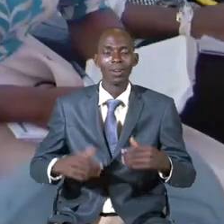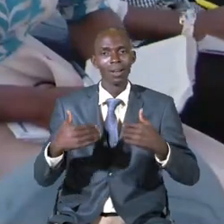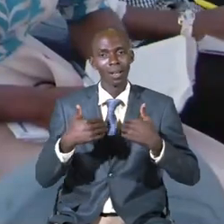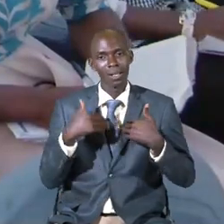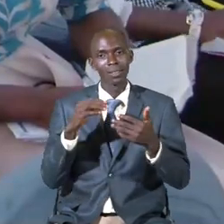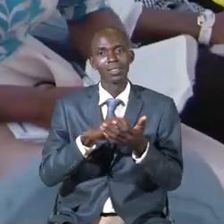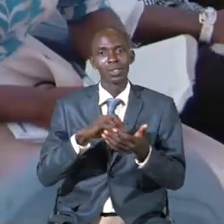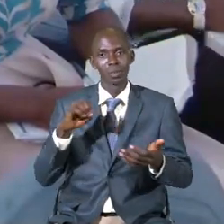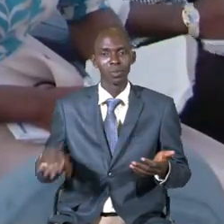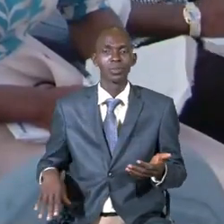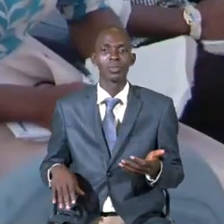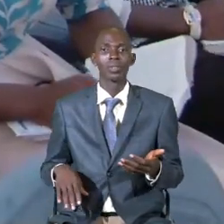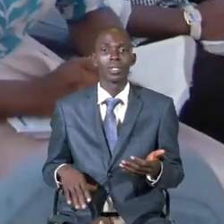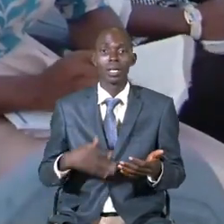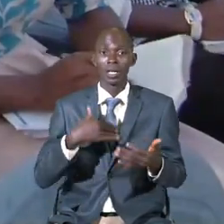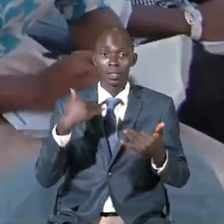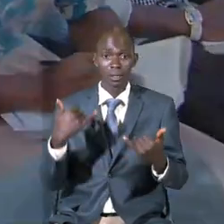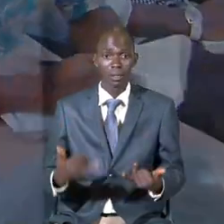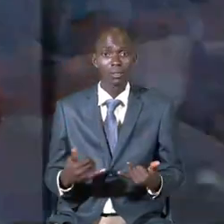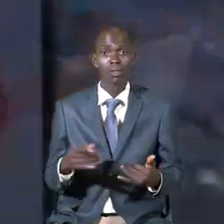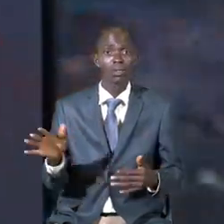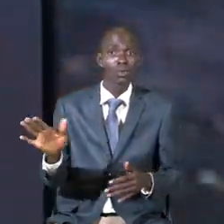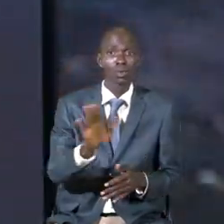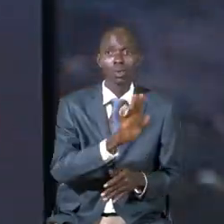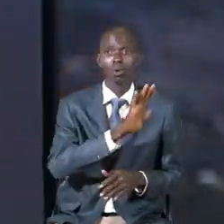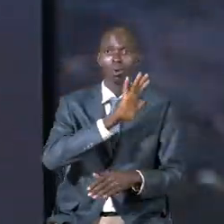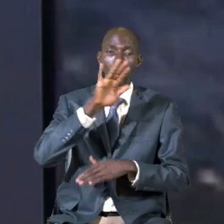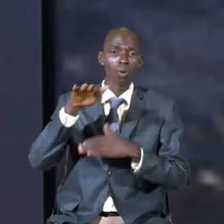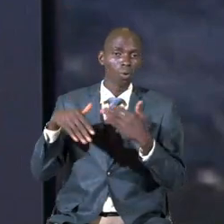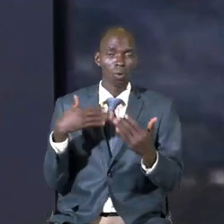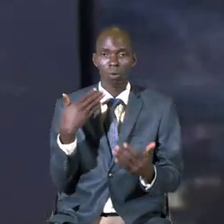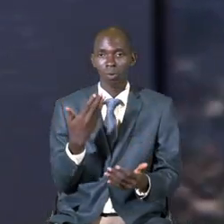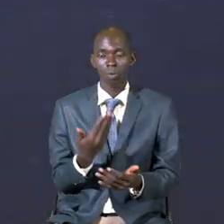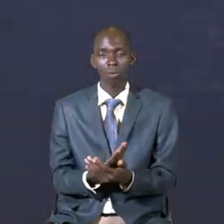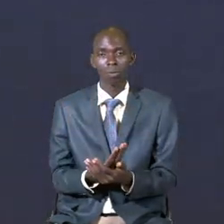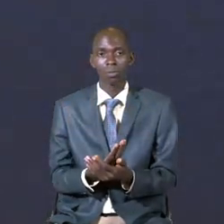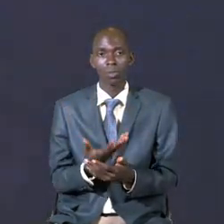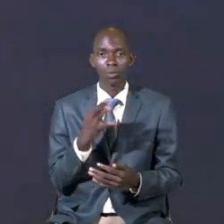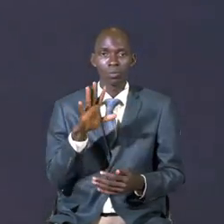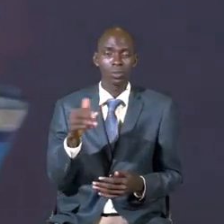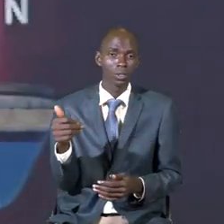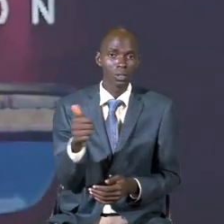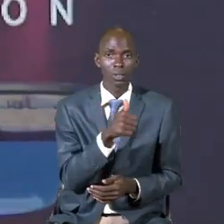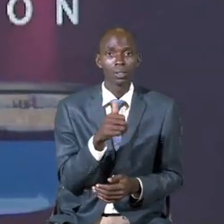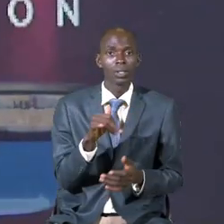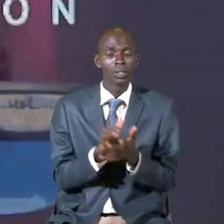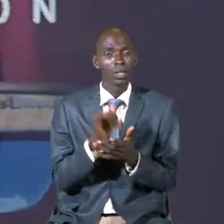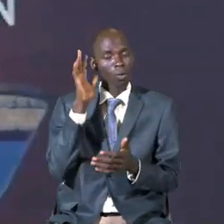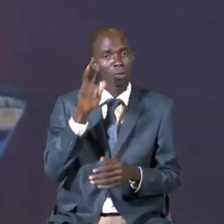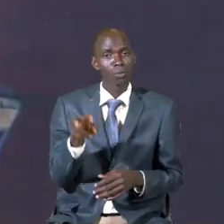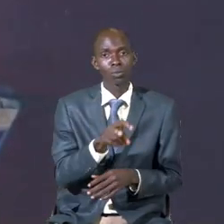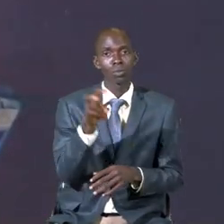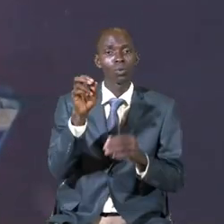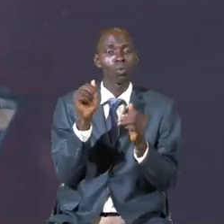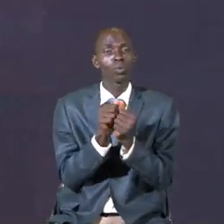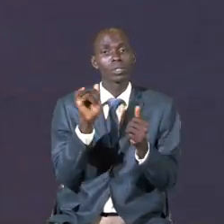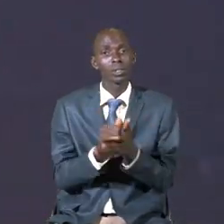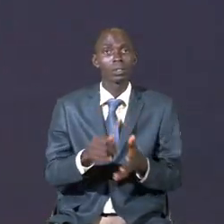and now your whole self that will travel to that high level you